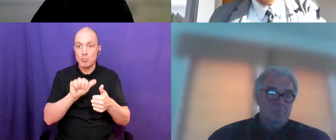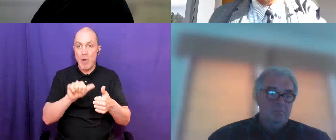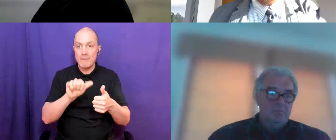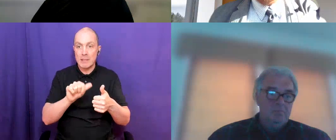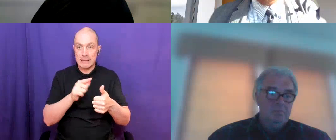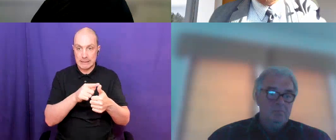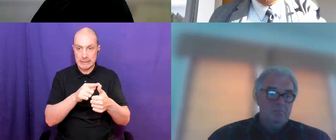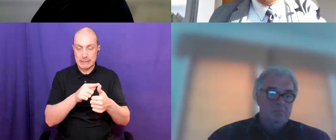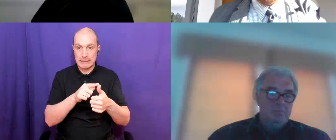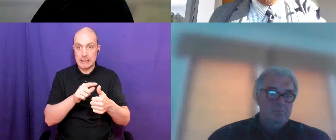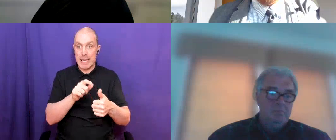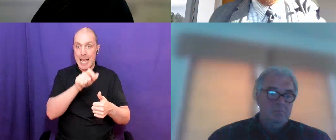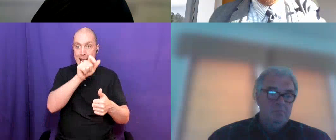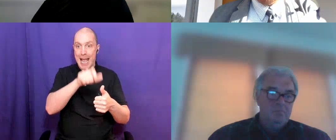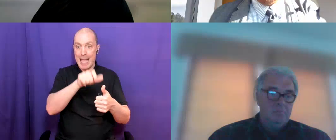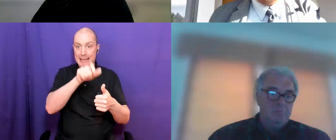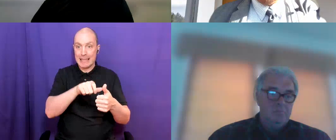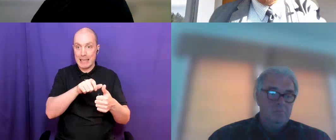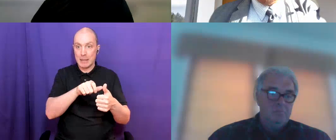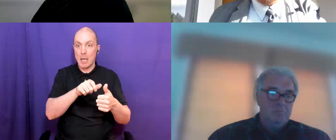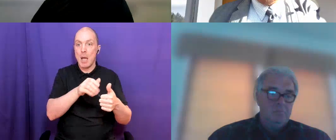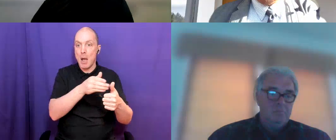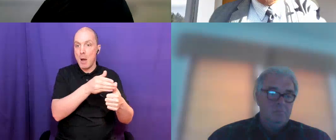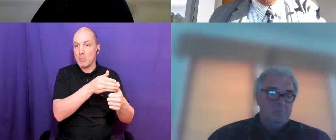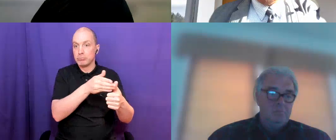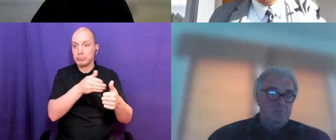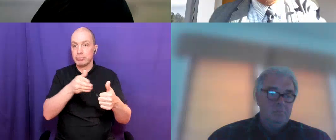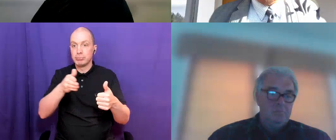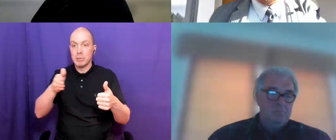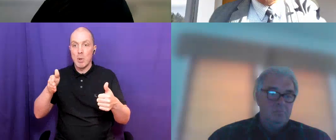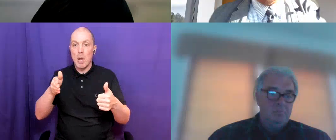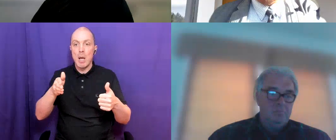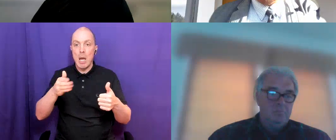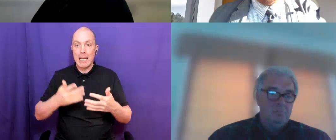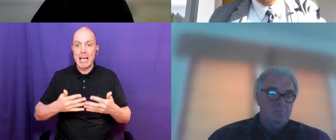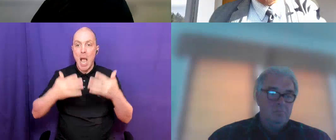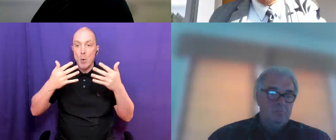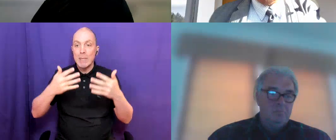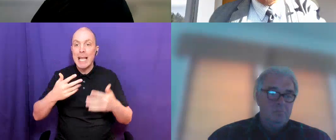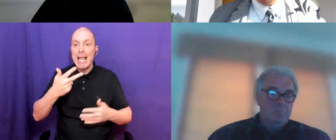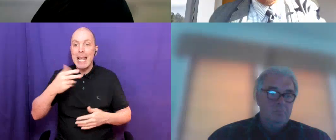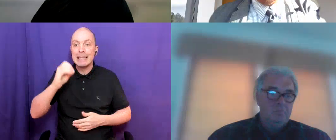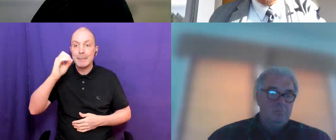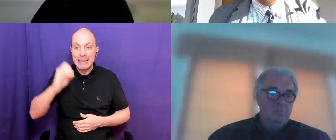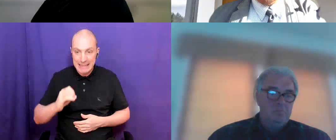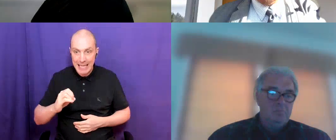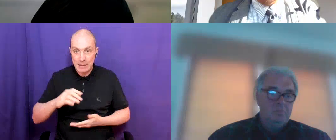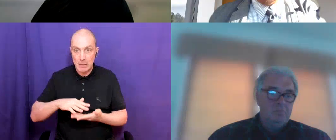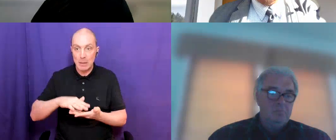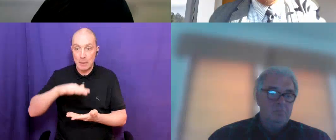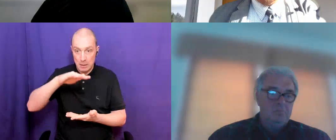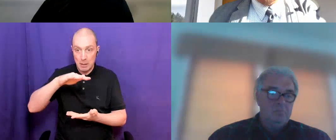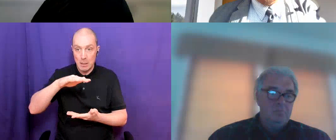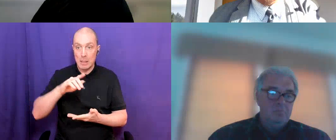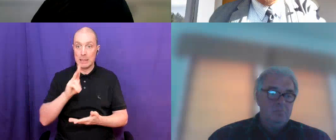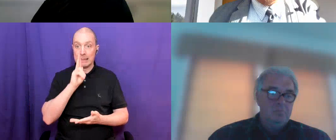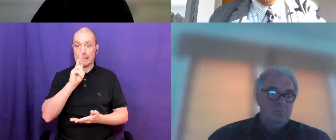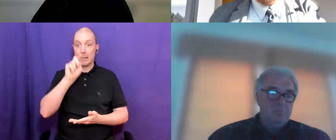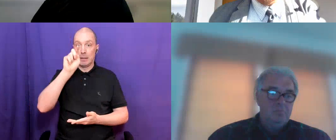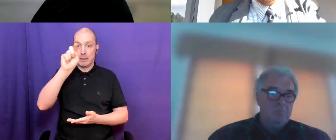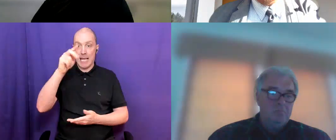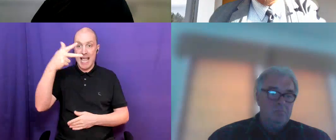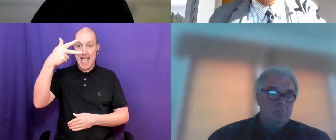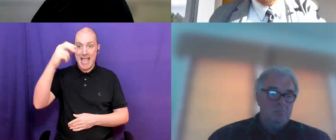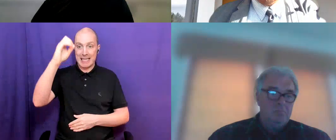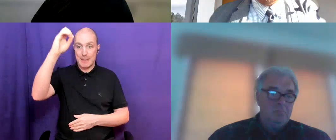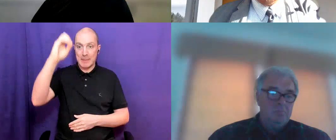displayed until the count for that ward reaches 80%. Thereafter, the screen will display 80% of first